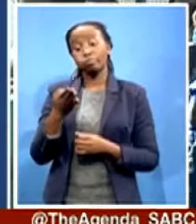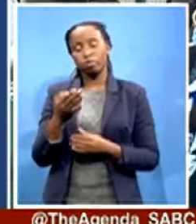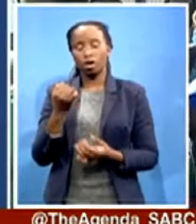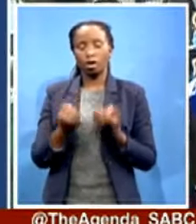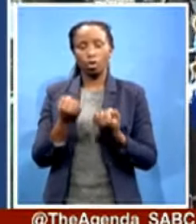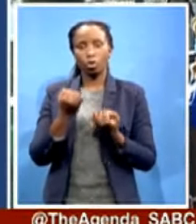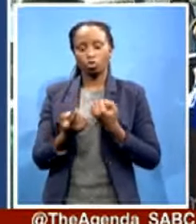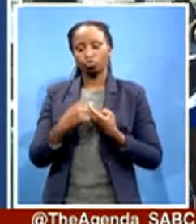Maageketla, what's happening where you are?